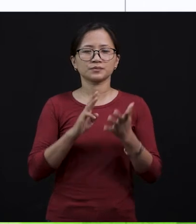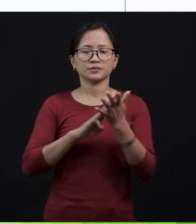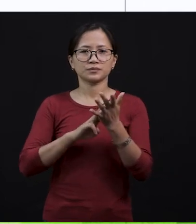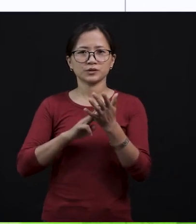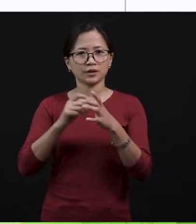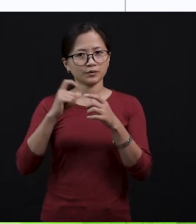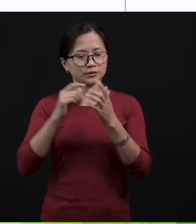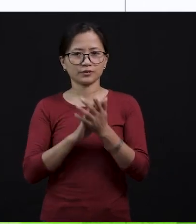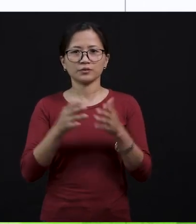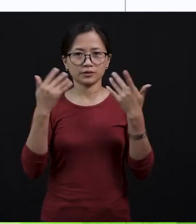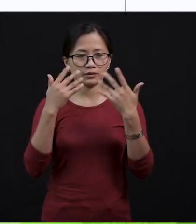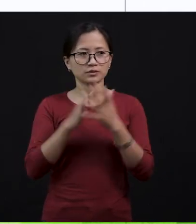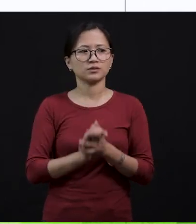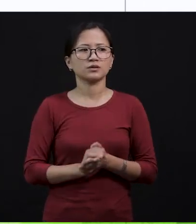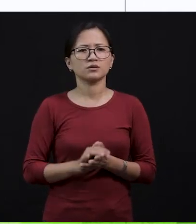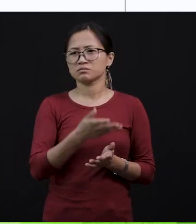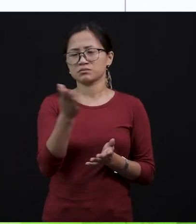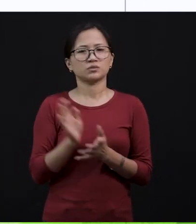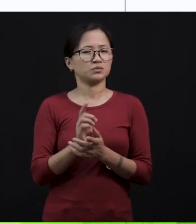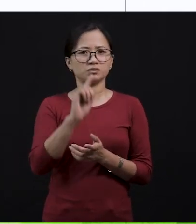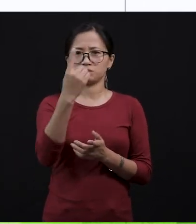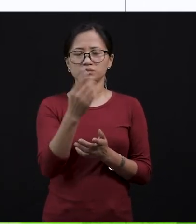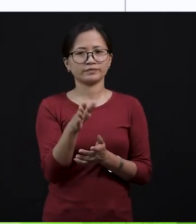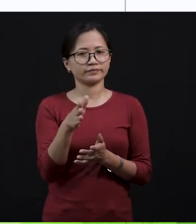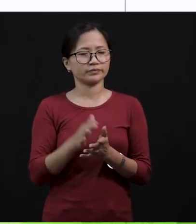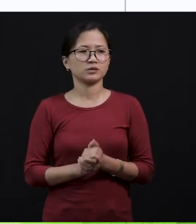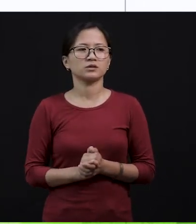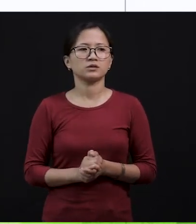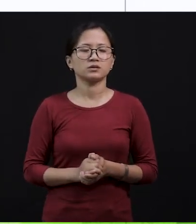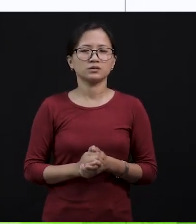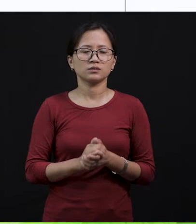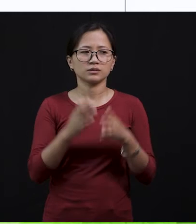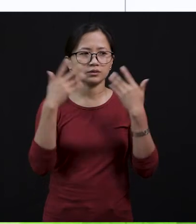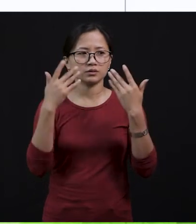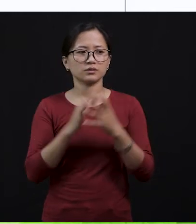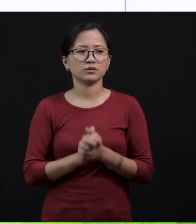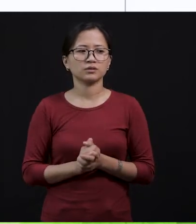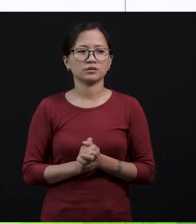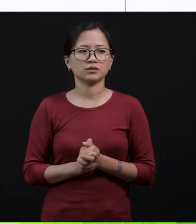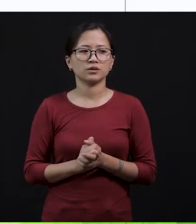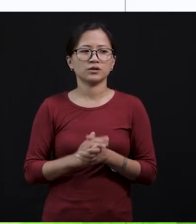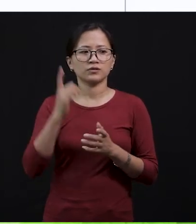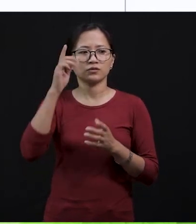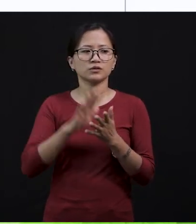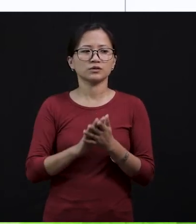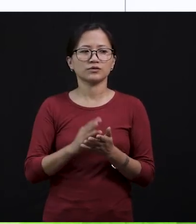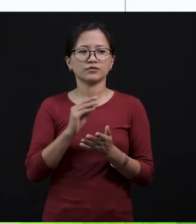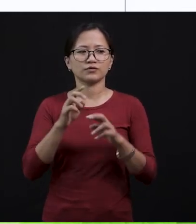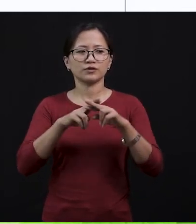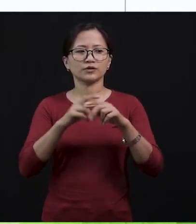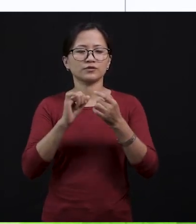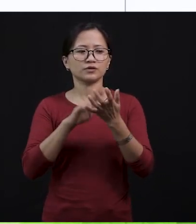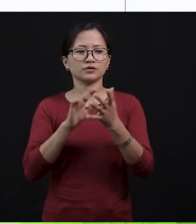Macavity, Macavity, there's no one like Macavity. For he's a fiend in feline shape, a